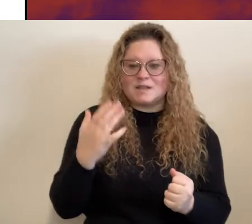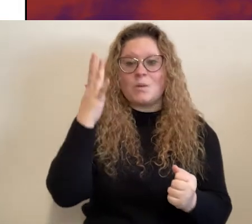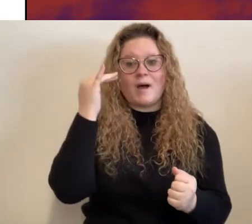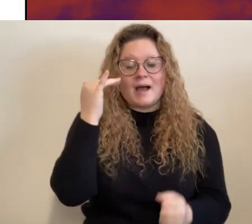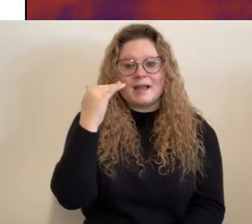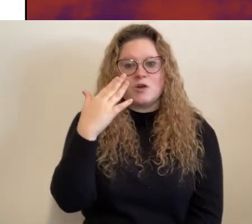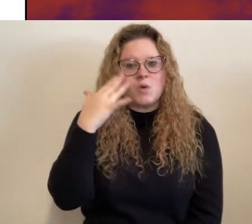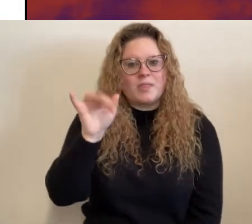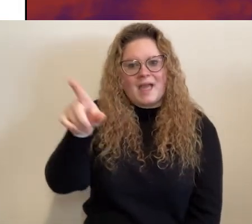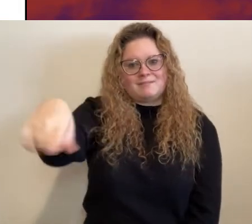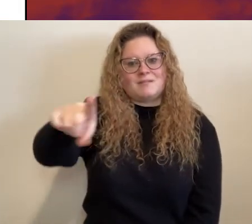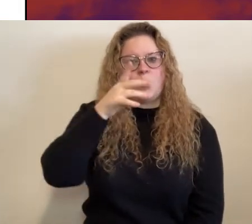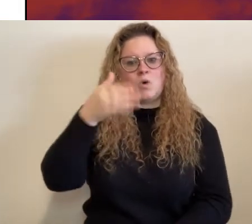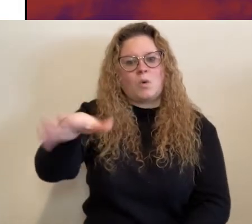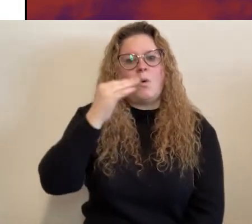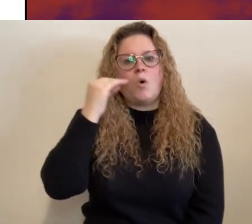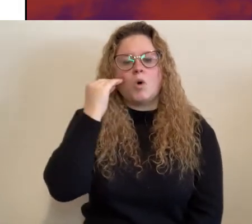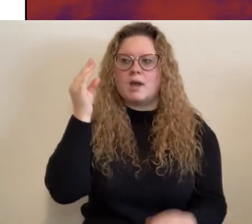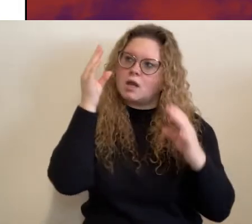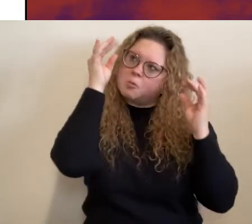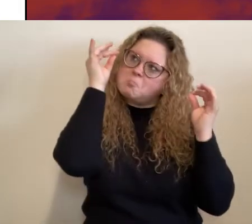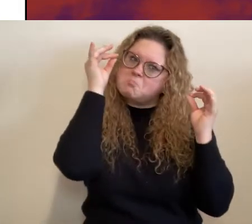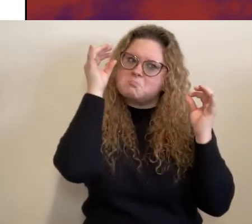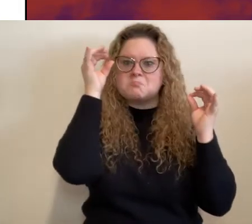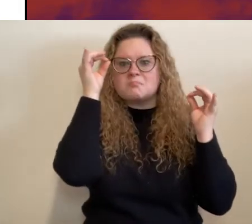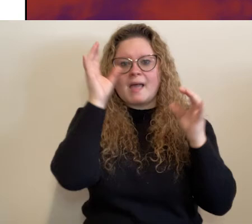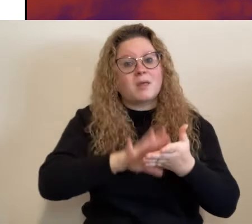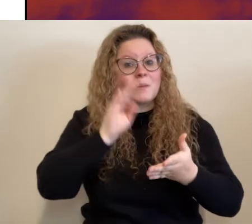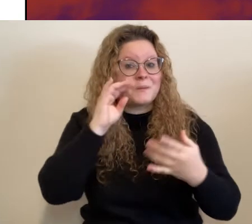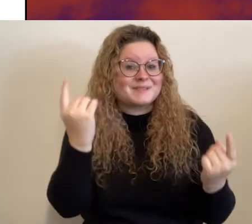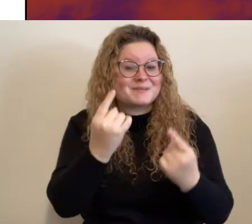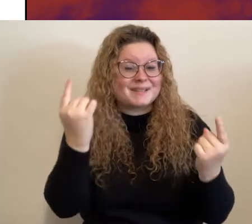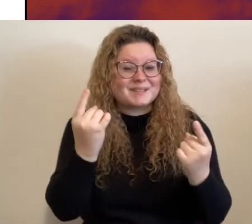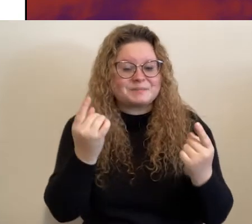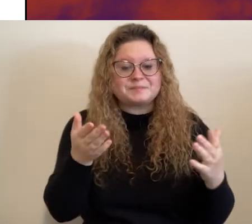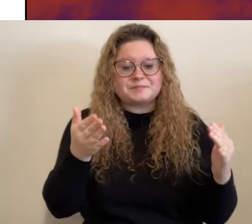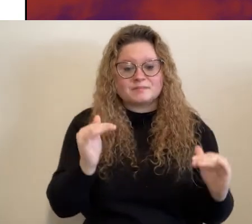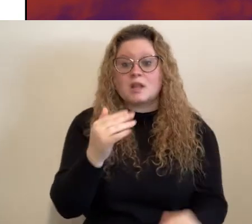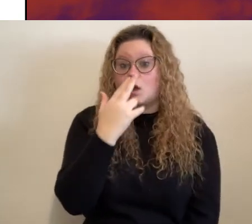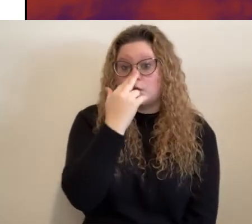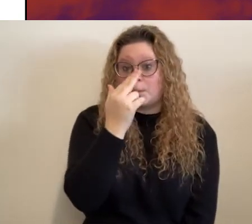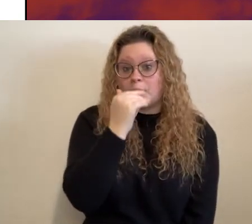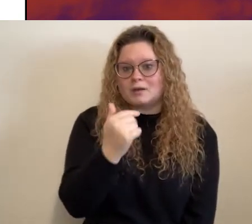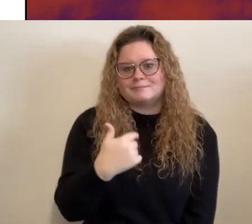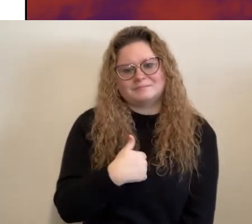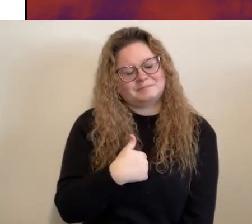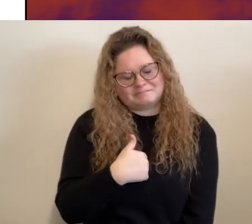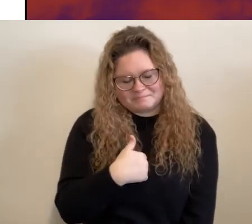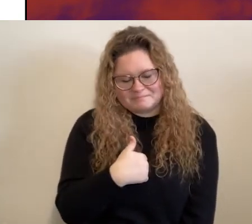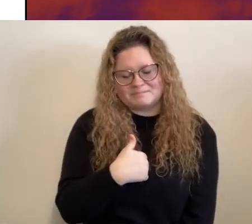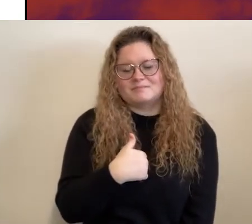that they're going to think about something after. Humor. So humor is a big thing for me. I am a humorous